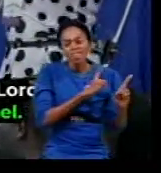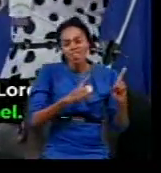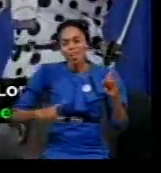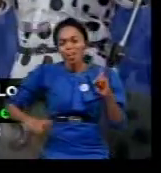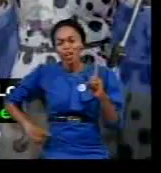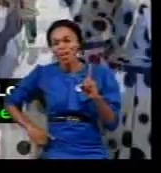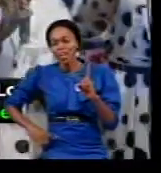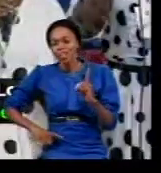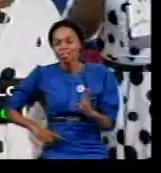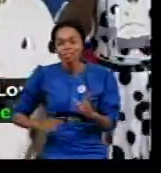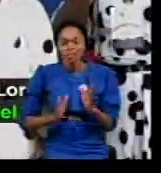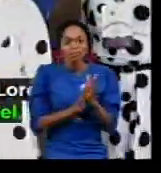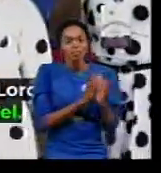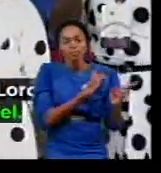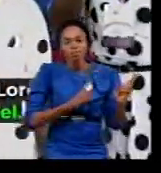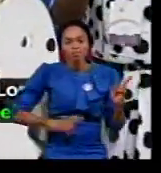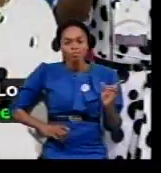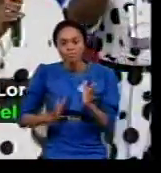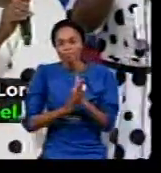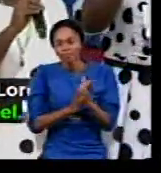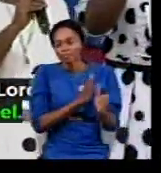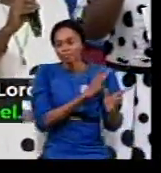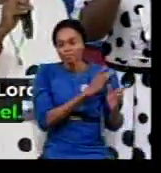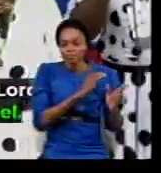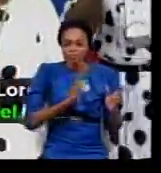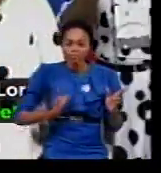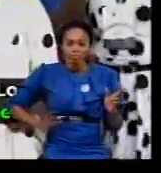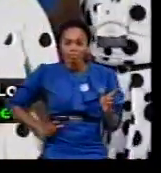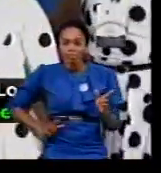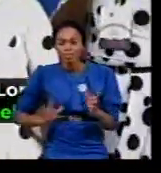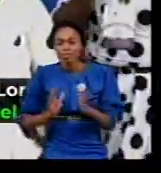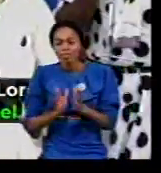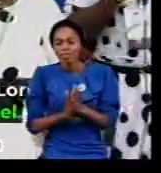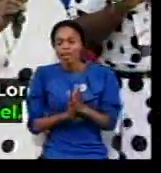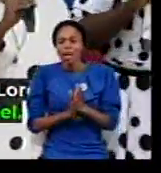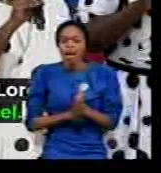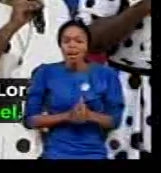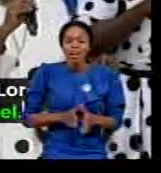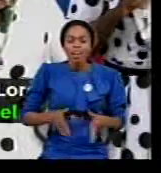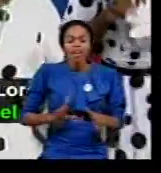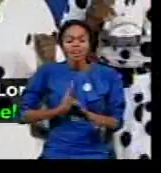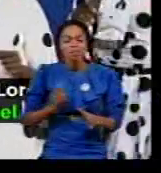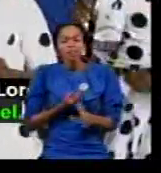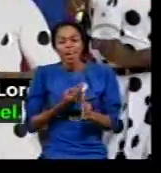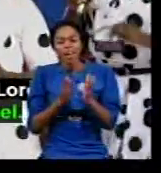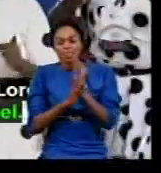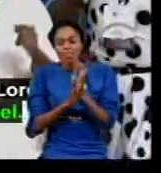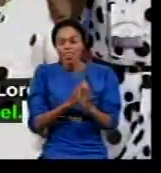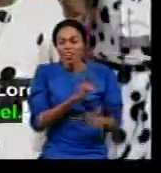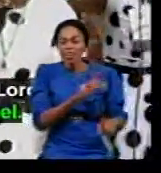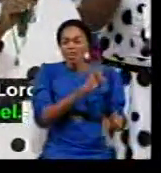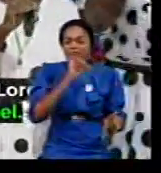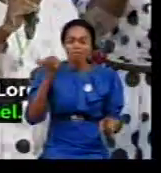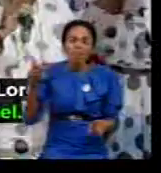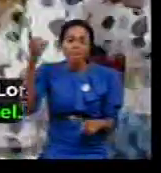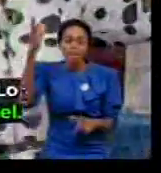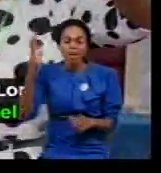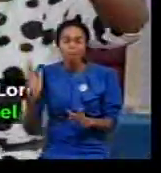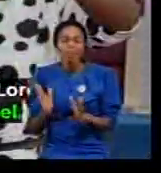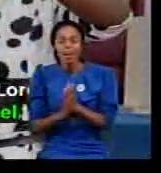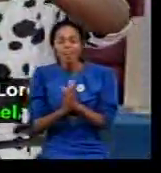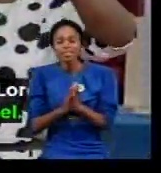under the oak, and presented it. And the angel of God said unto him, Take the flesh and the unleavened cakes, and